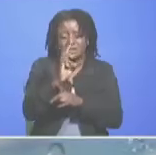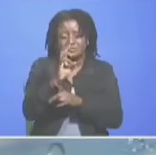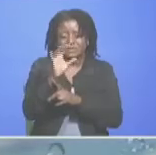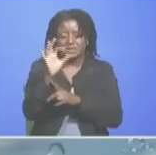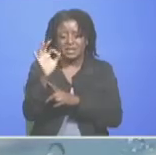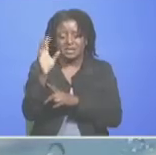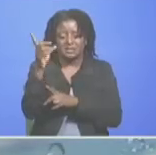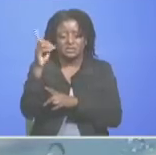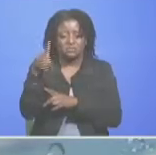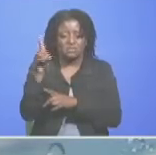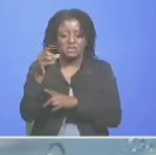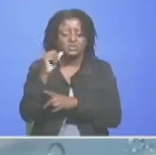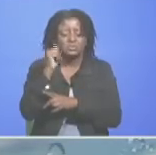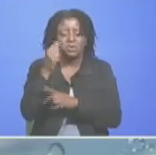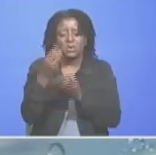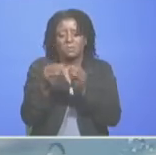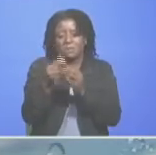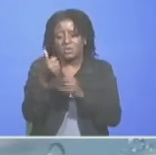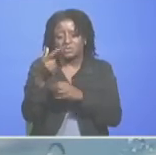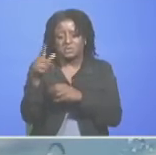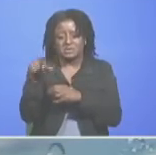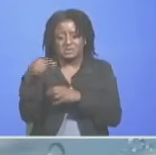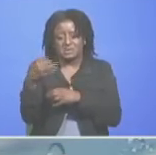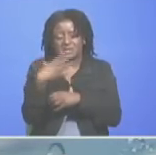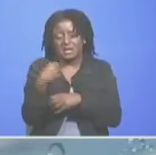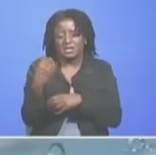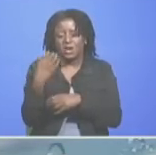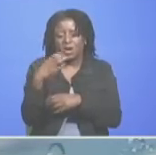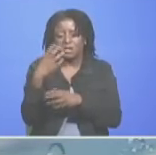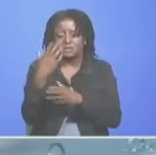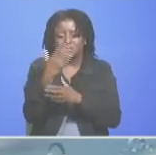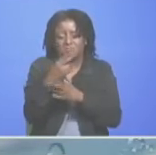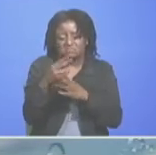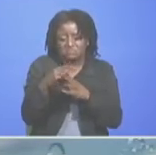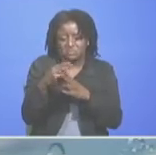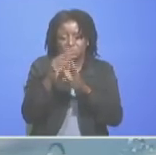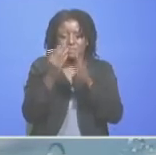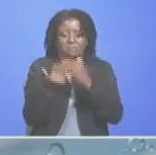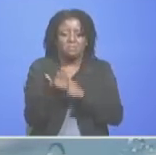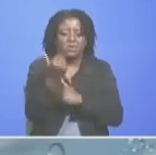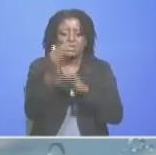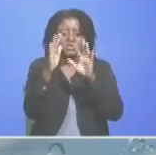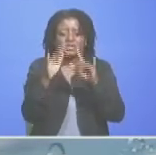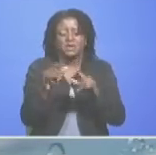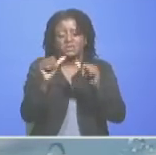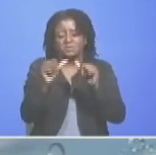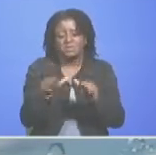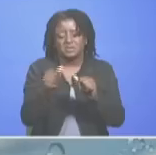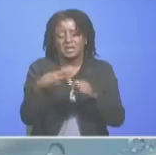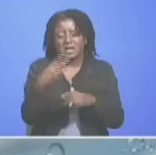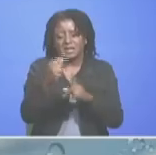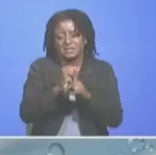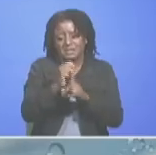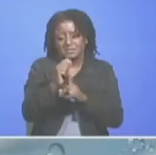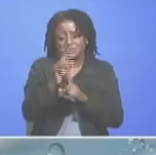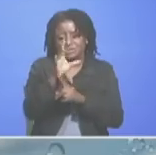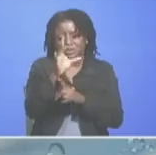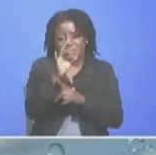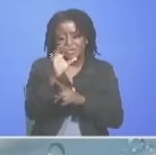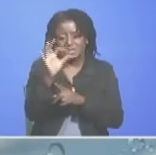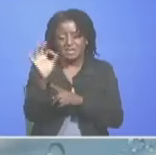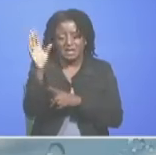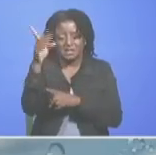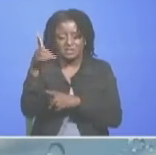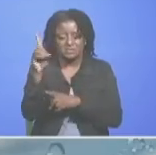tomorrow, mostly sunny and hot again with some brief morning showers very possible. Your high temperature tomorrow about 89 degrees. The